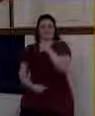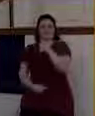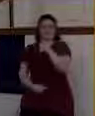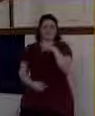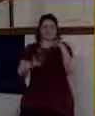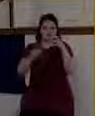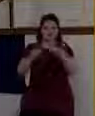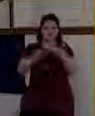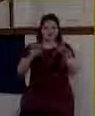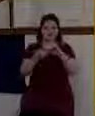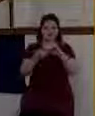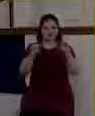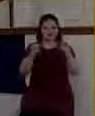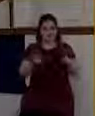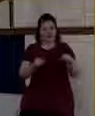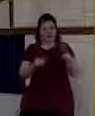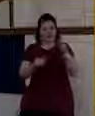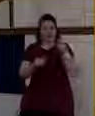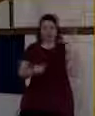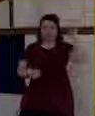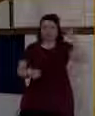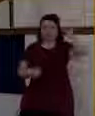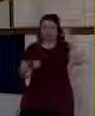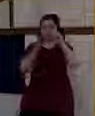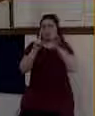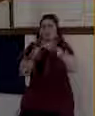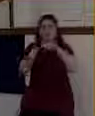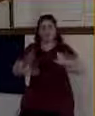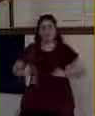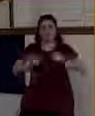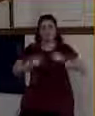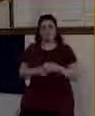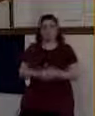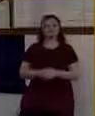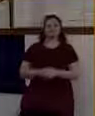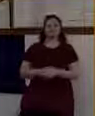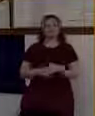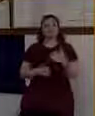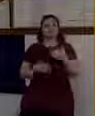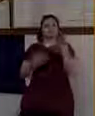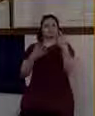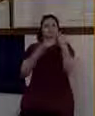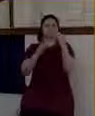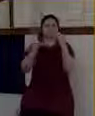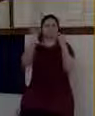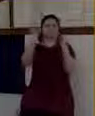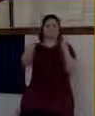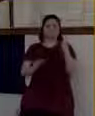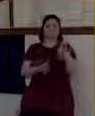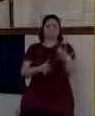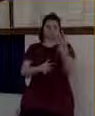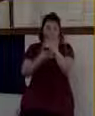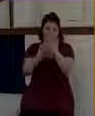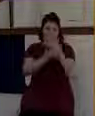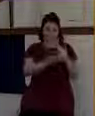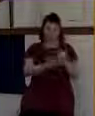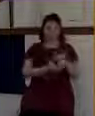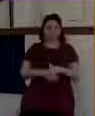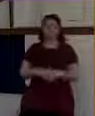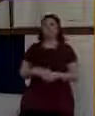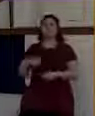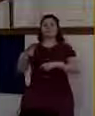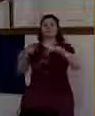can apply to us. So let me just break this story down for you. I want you to notice five parts to the story. Number one, if